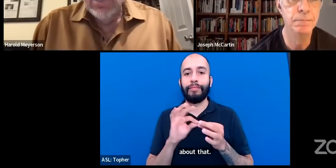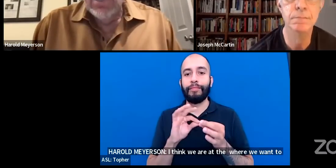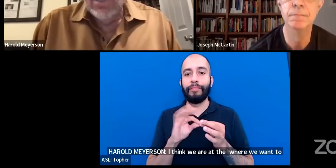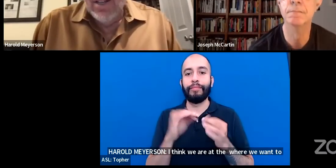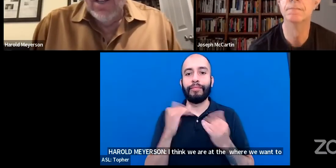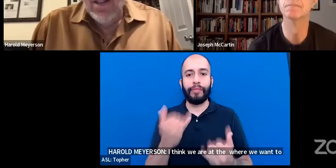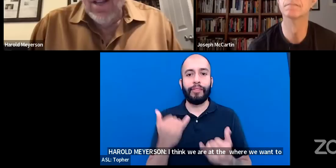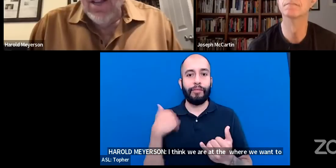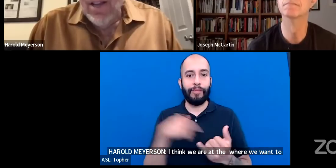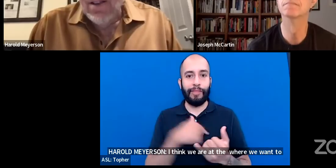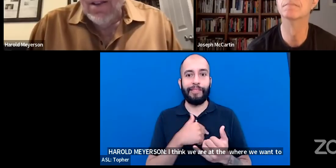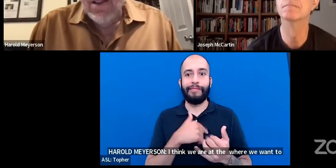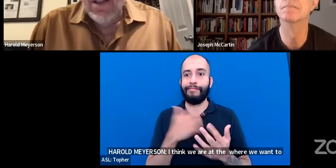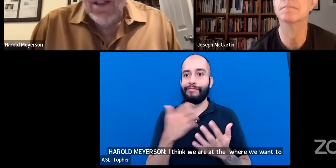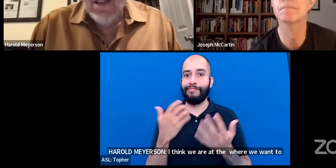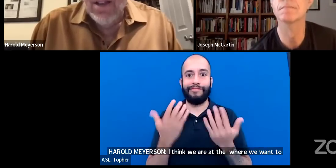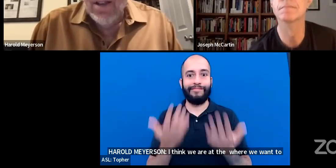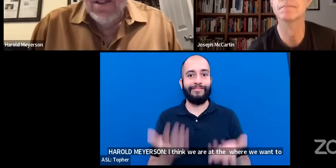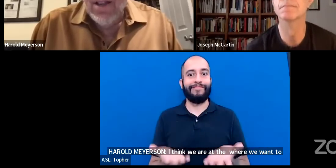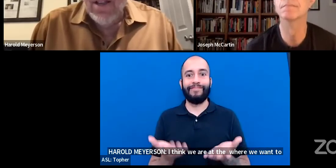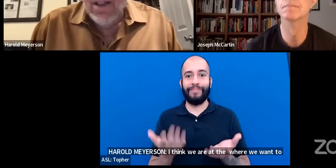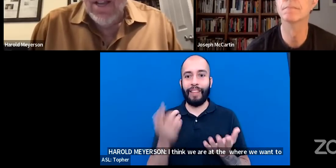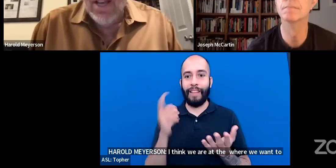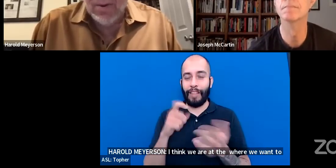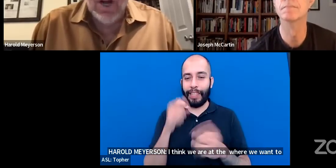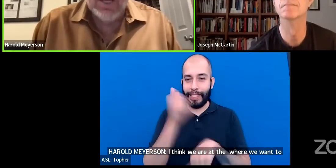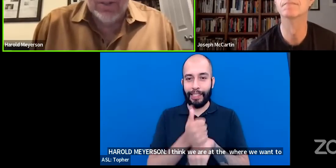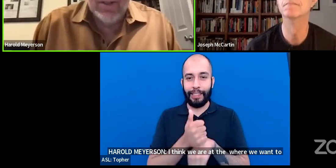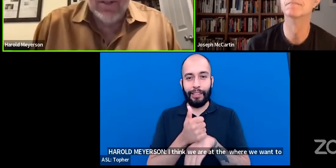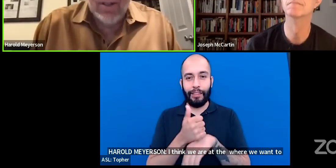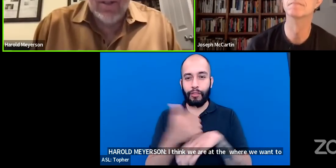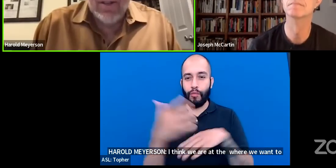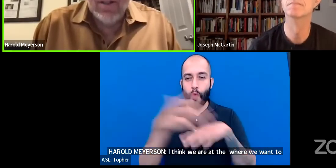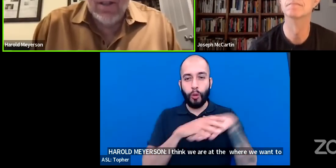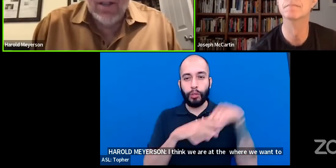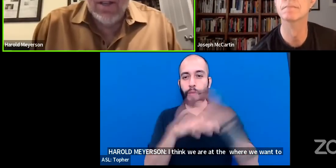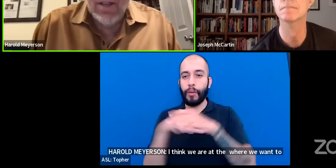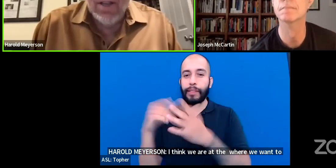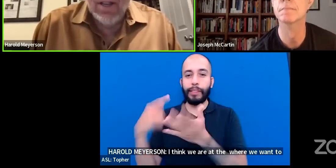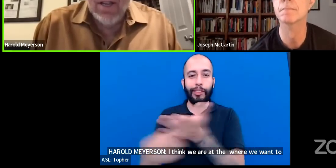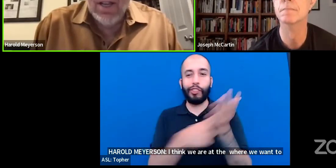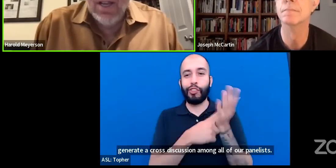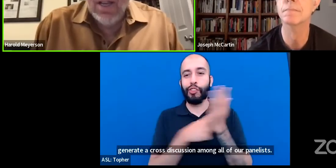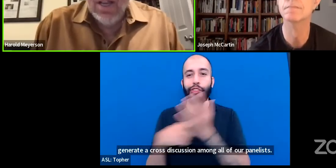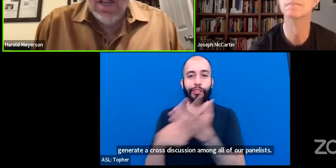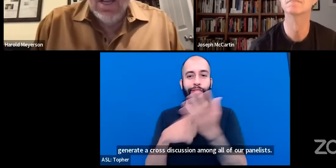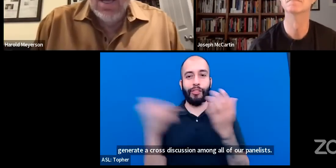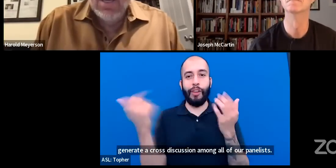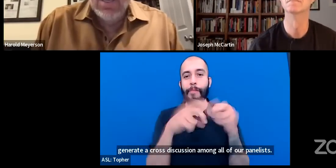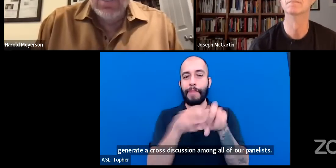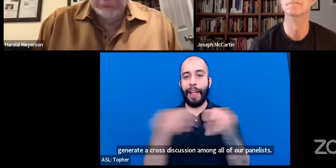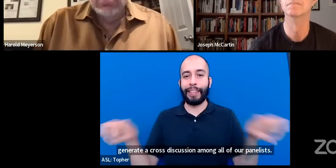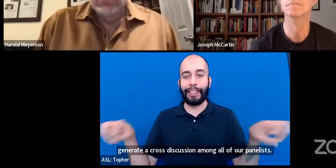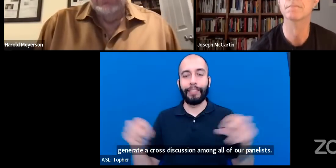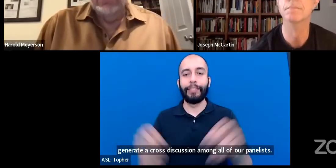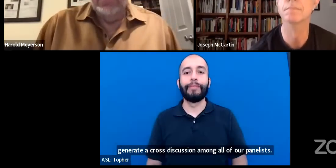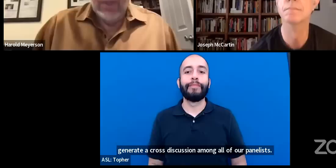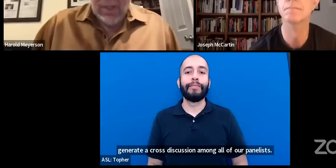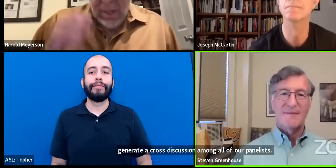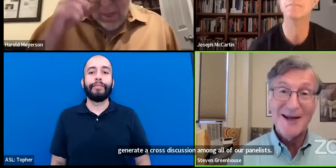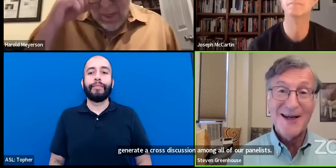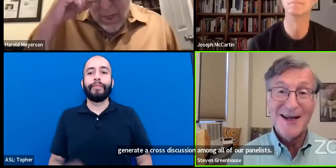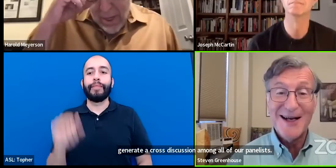to? Sure. Thank you. So now we're going to, Joe, that was great. was. And Chris, that was great. So let's bring everyone together